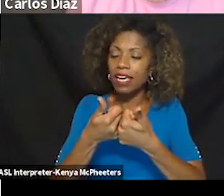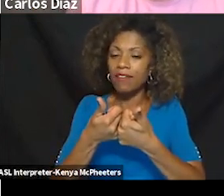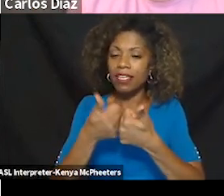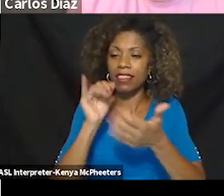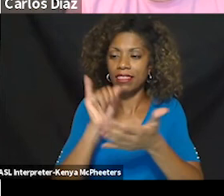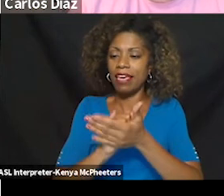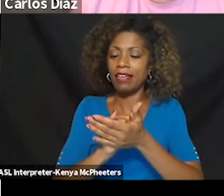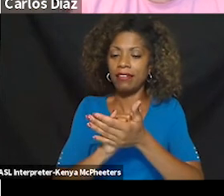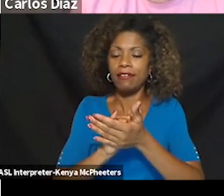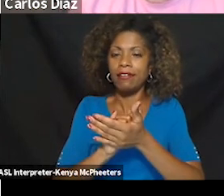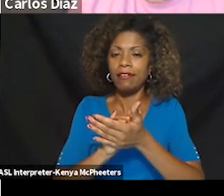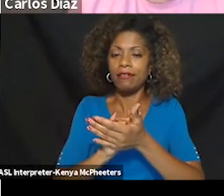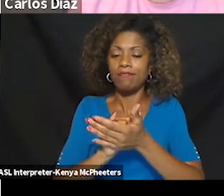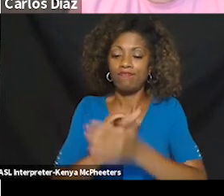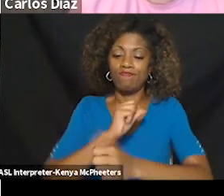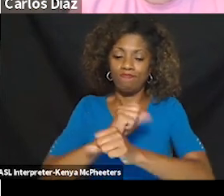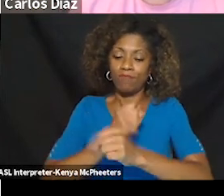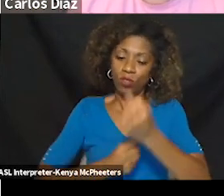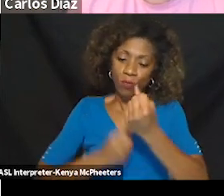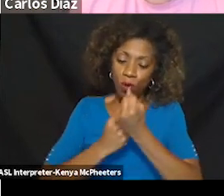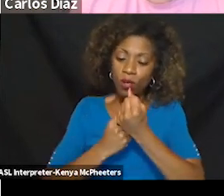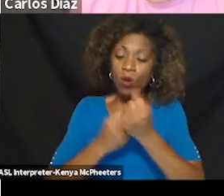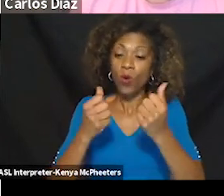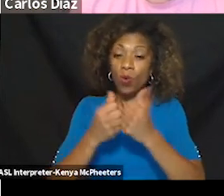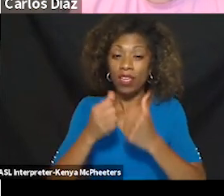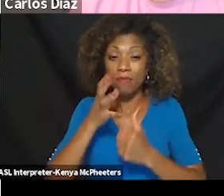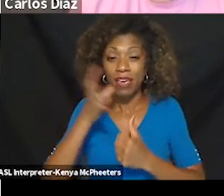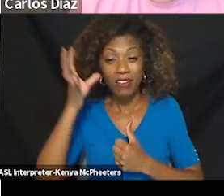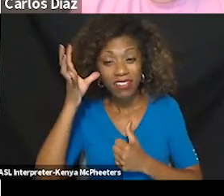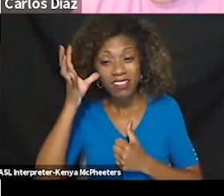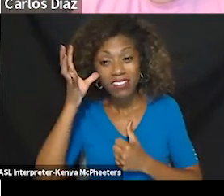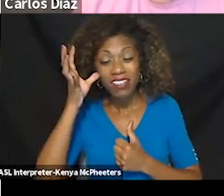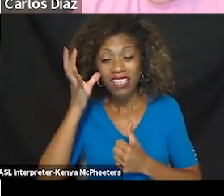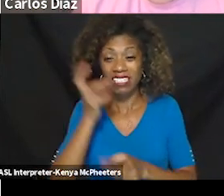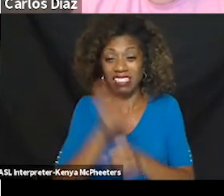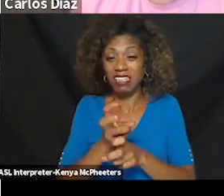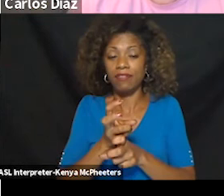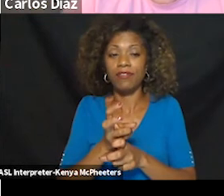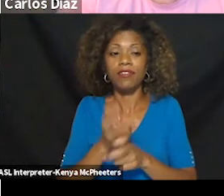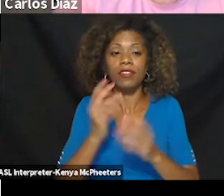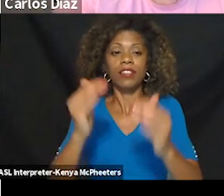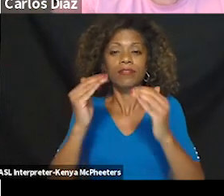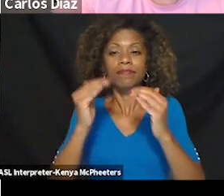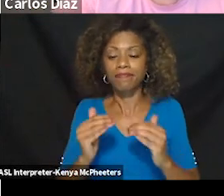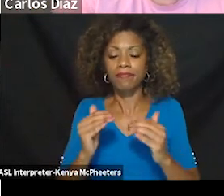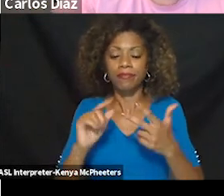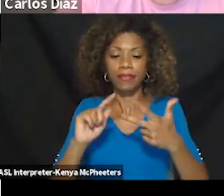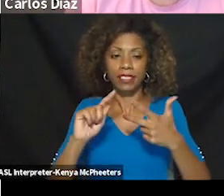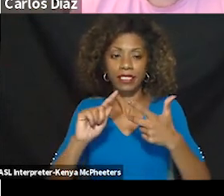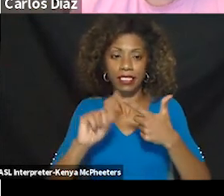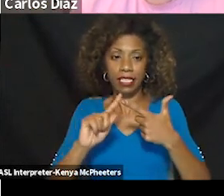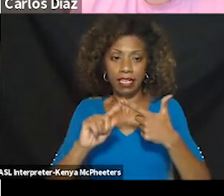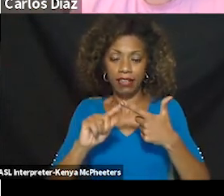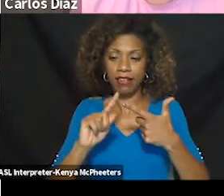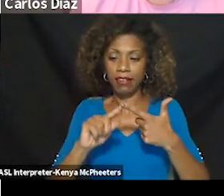parents, and how they communicate with parents and students throughout the pandemic. Number two is to make it relevant. As I said, we've had a